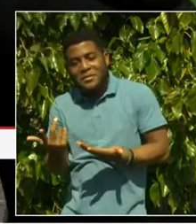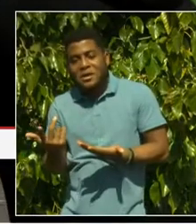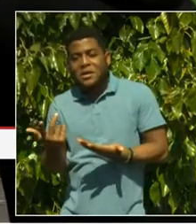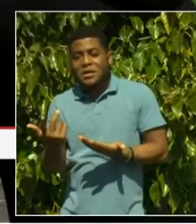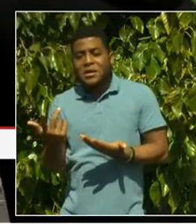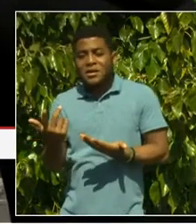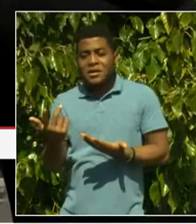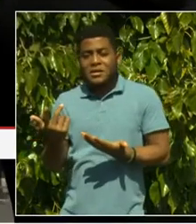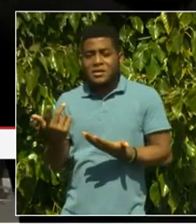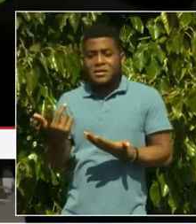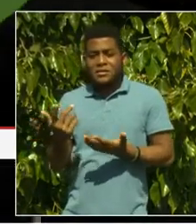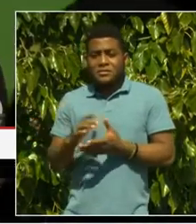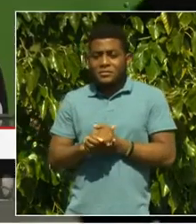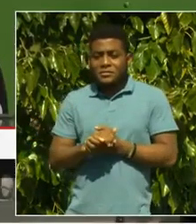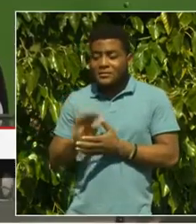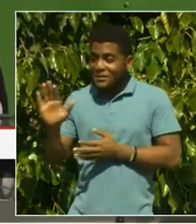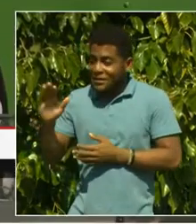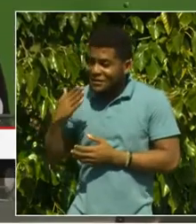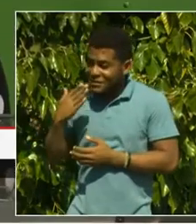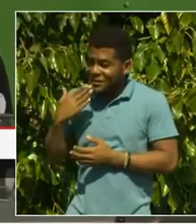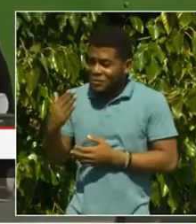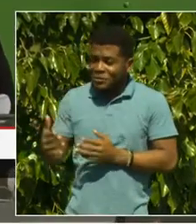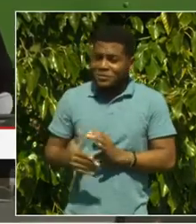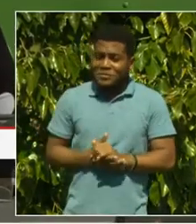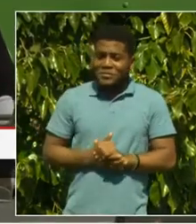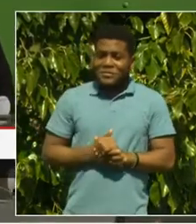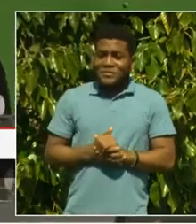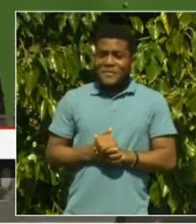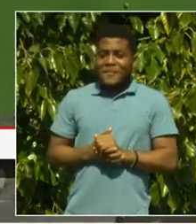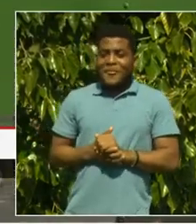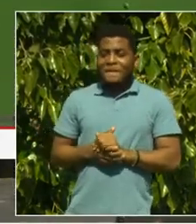Oh, thank you. I'm sorry.